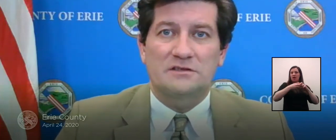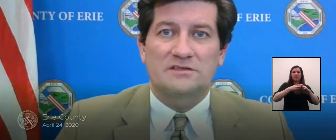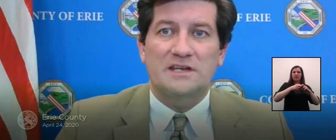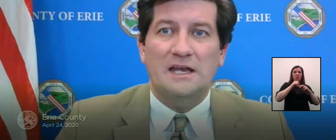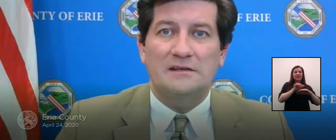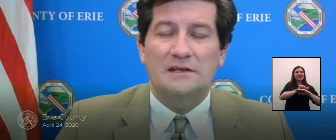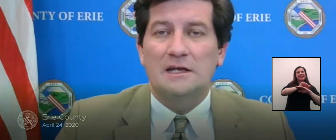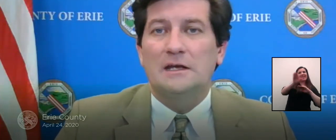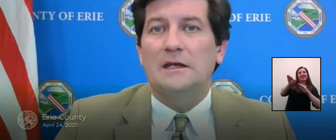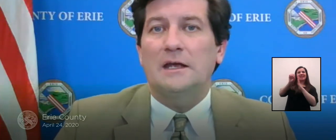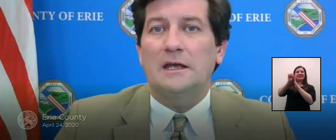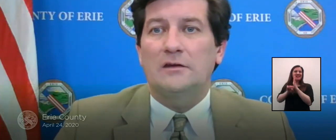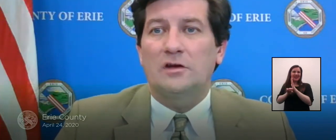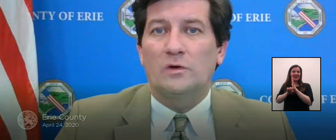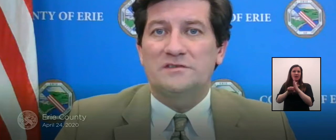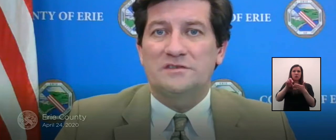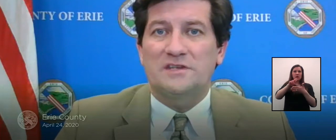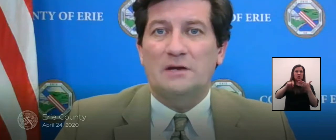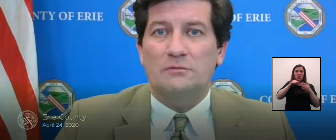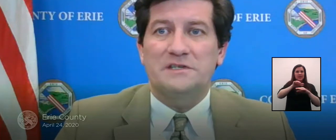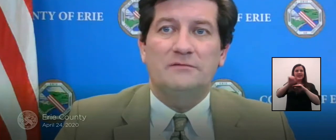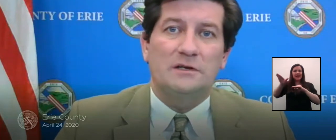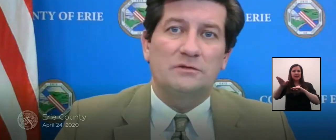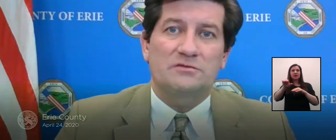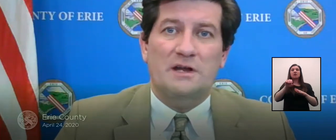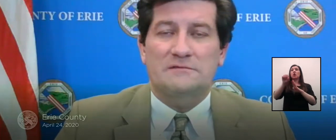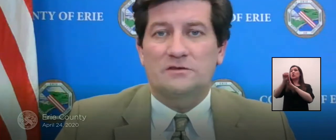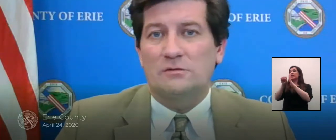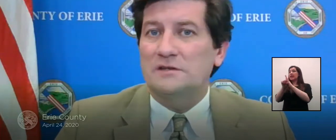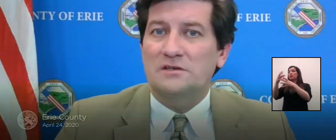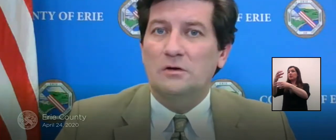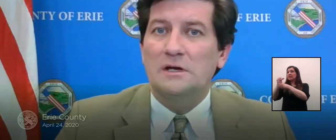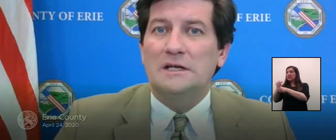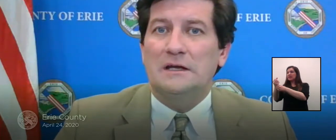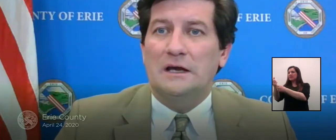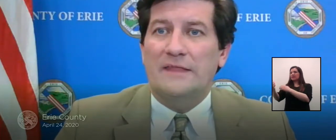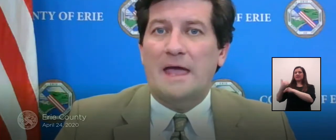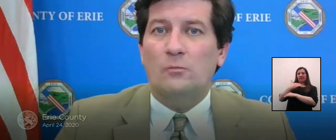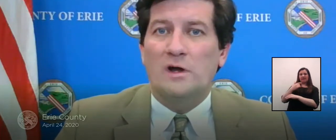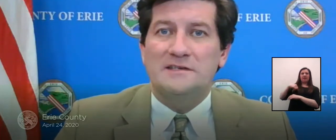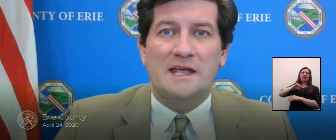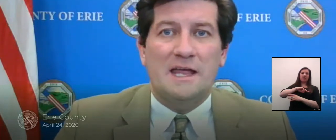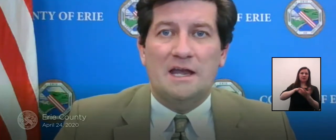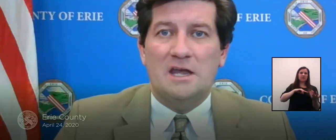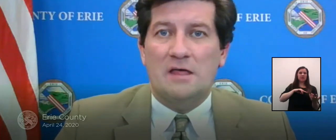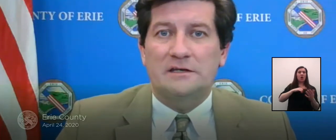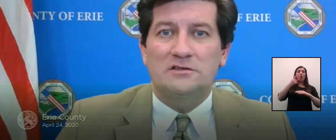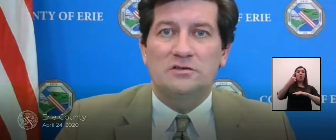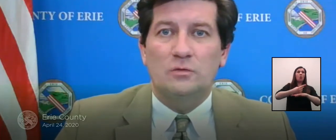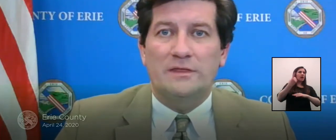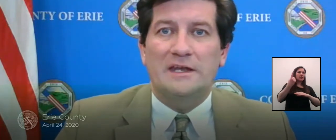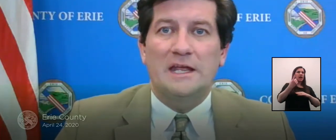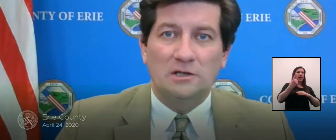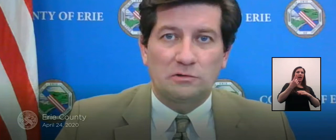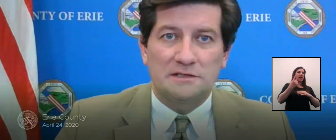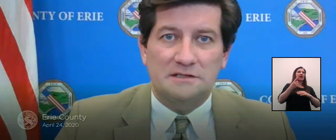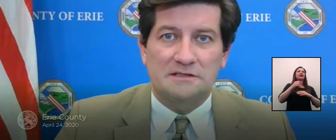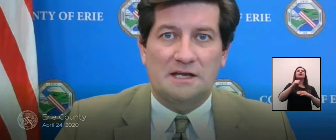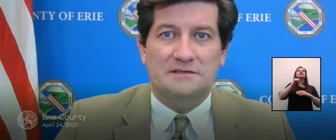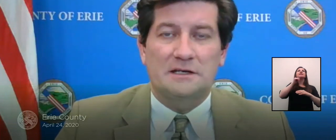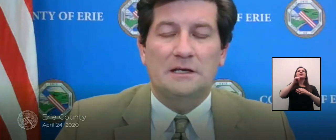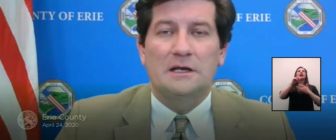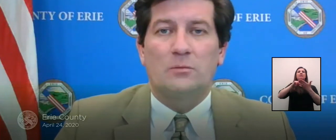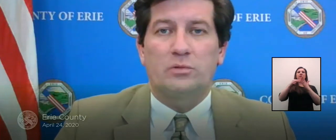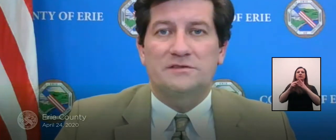results to the state, and once the state received it, it was transferred to us. So that one day had nothing to do with an increase